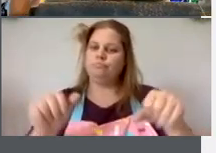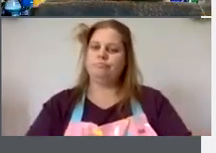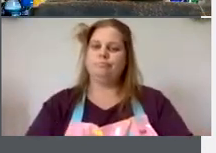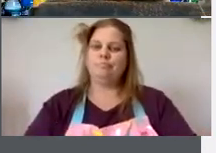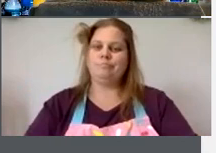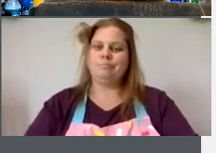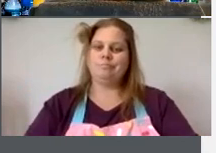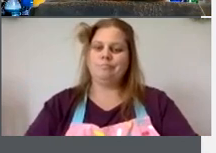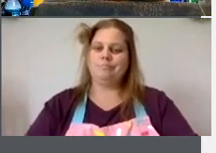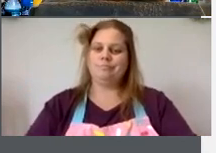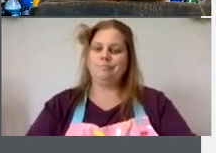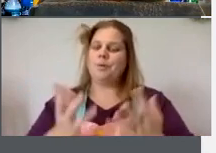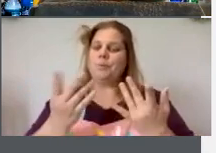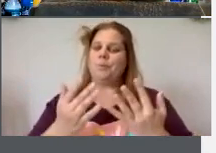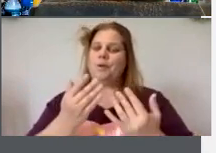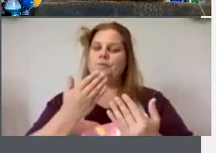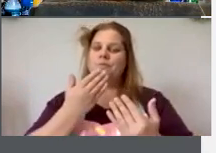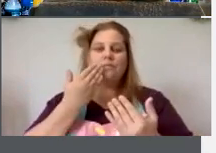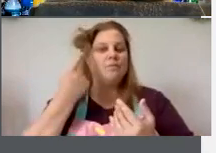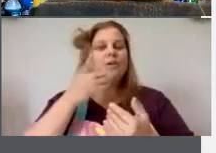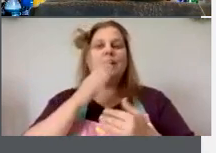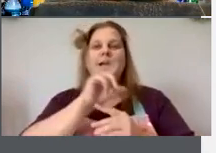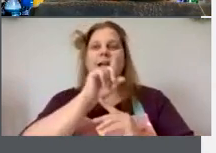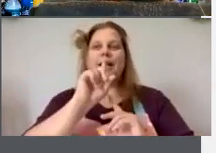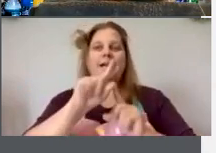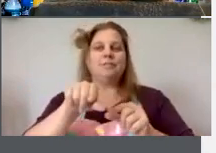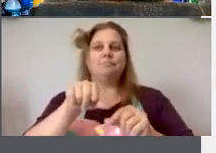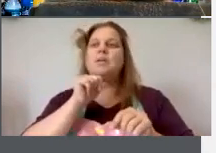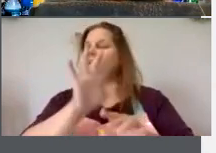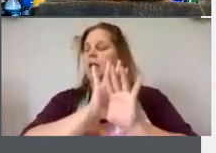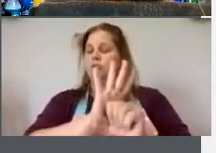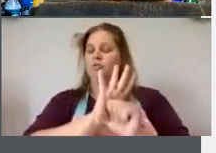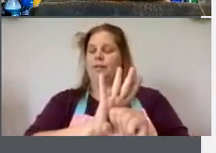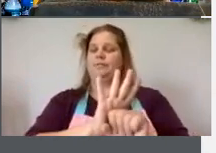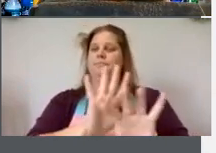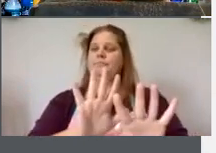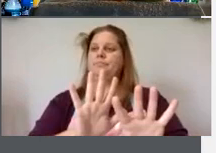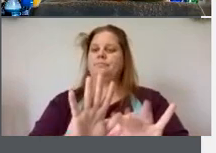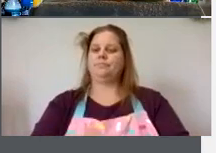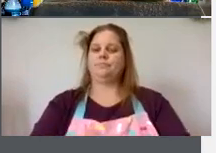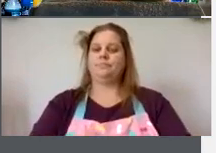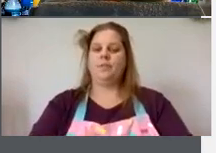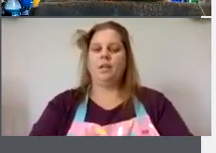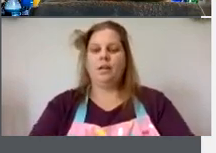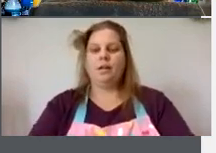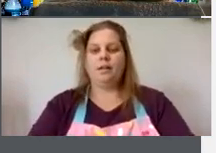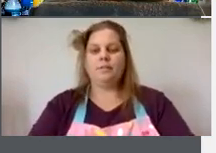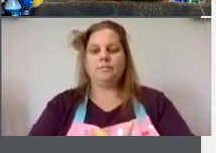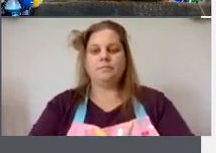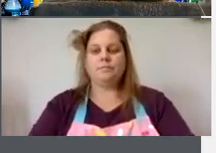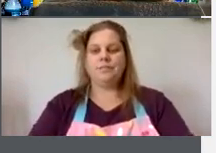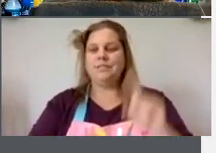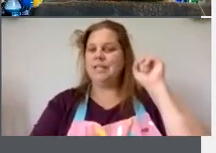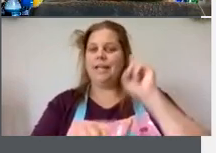Come up with your answer. I'll give you a few, no stress. This part here, you can't get right or